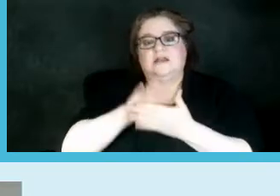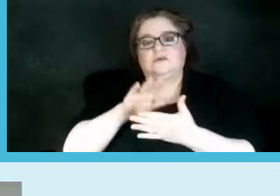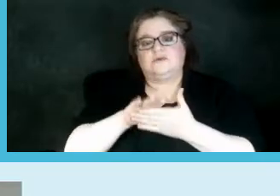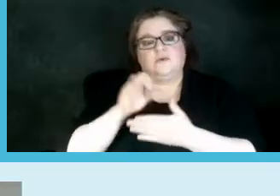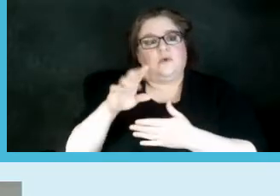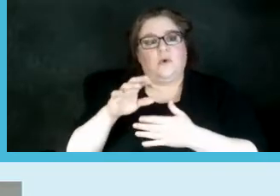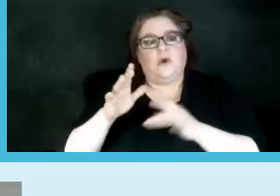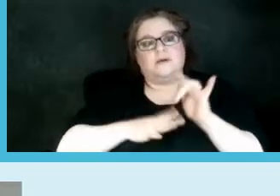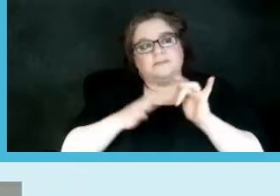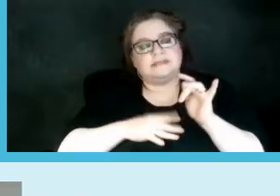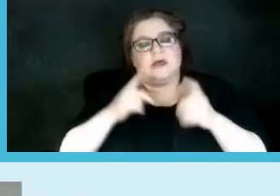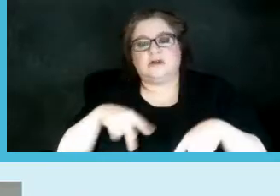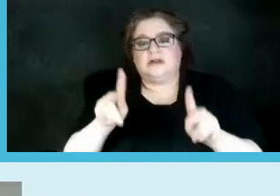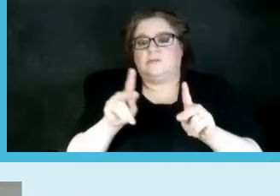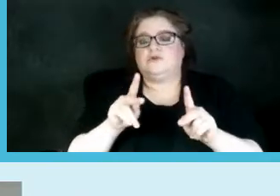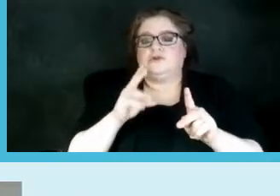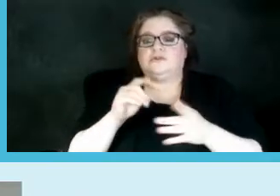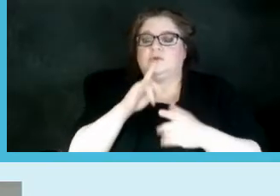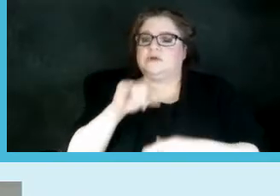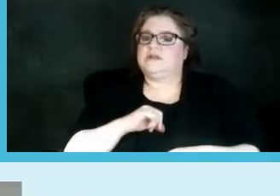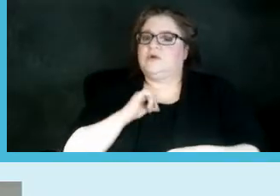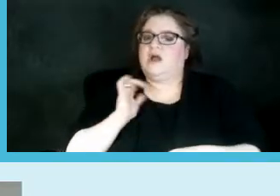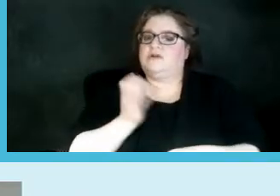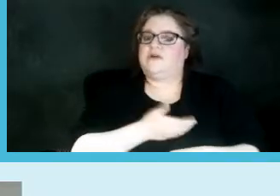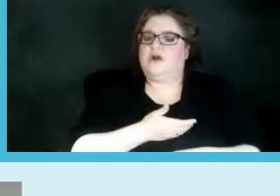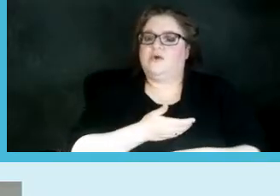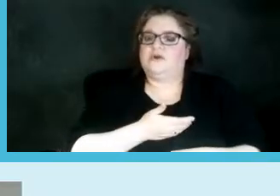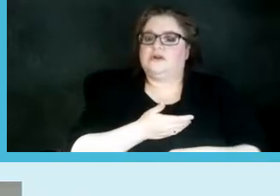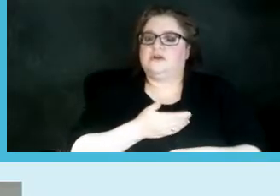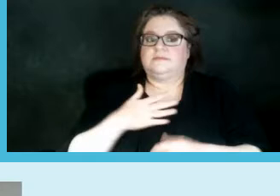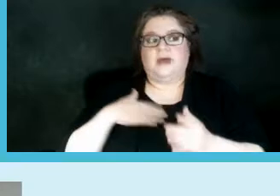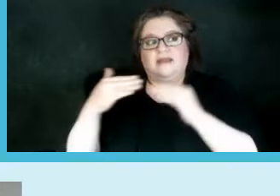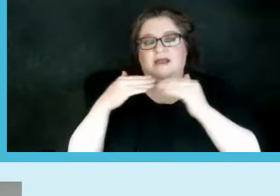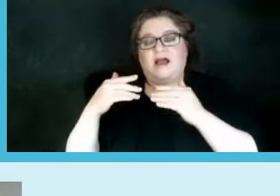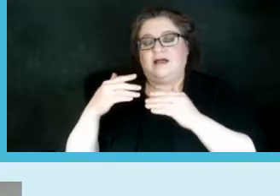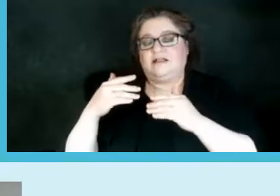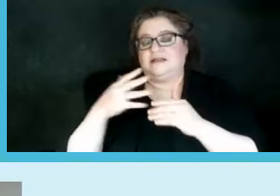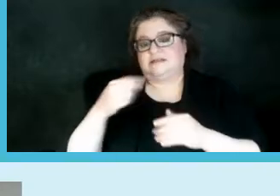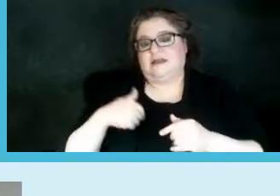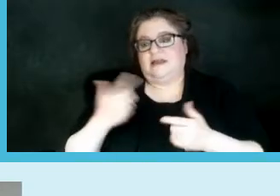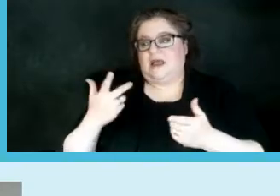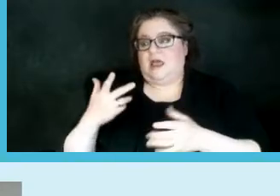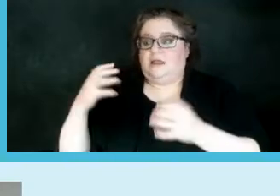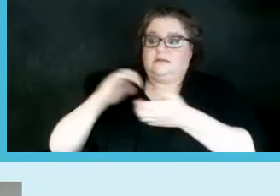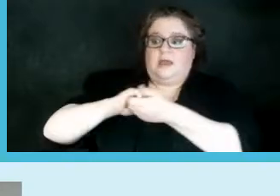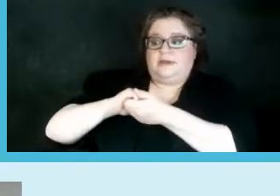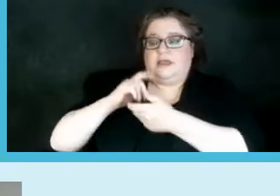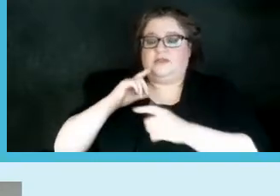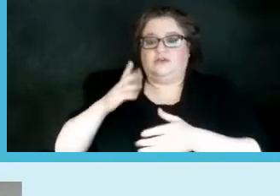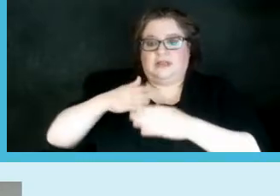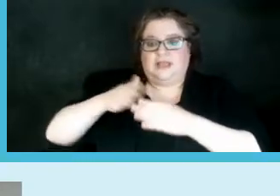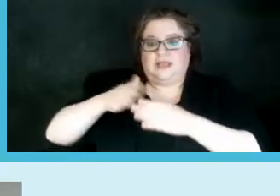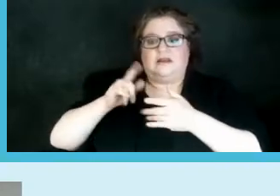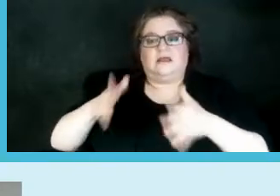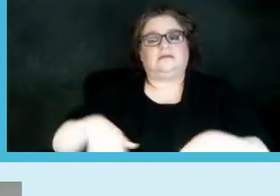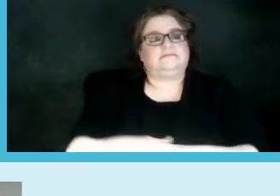or miss out on an opportunity. So really proud of our my colleagues and I coming together to get that done. Awesome.